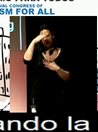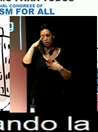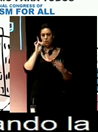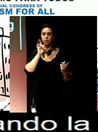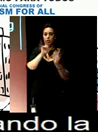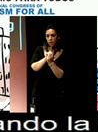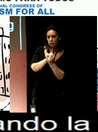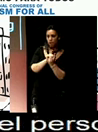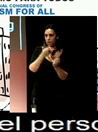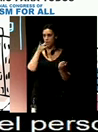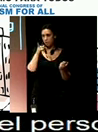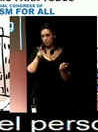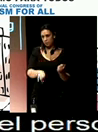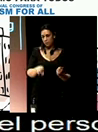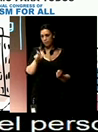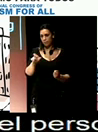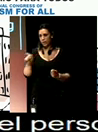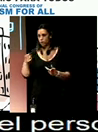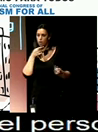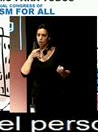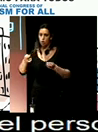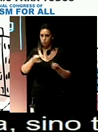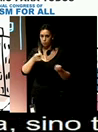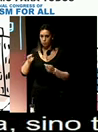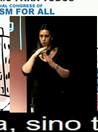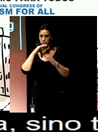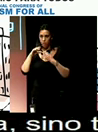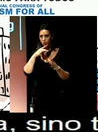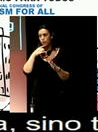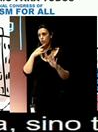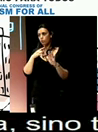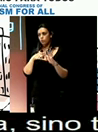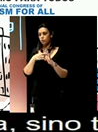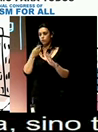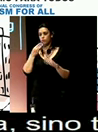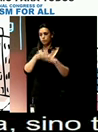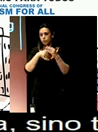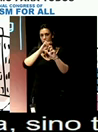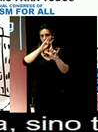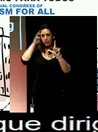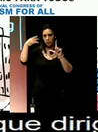for all kinds of staff